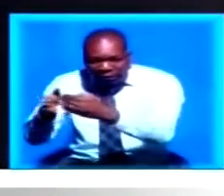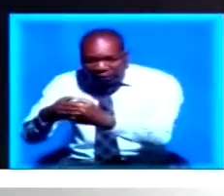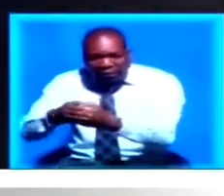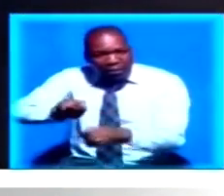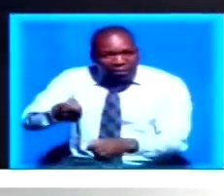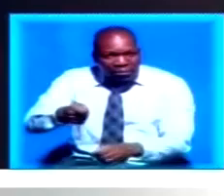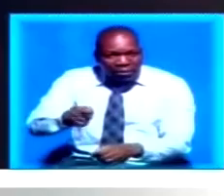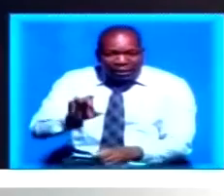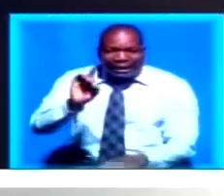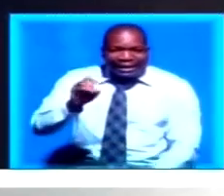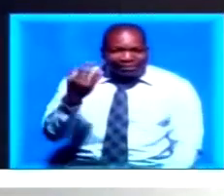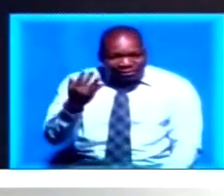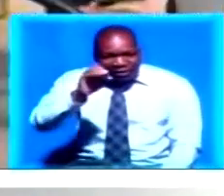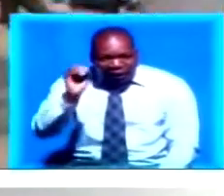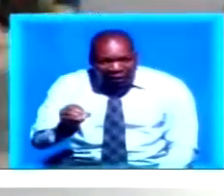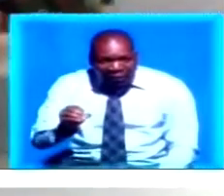about 08:15 hours.